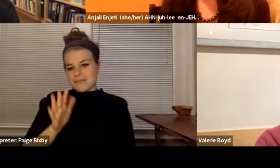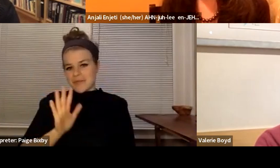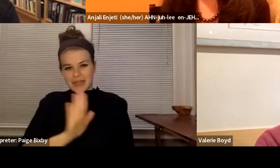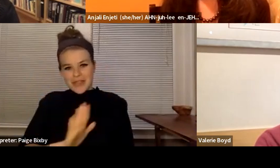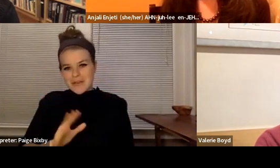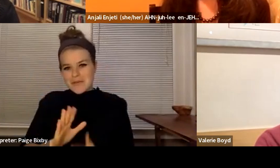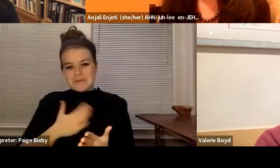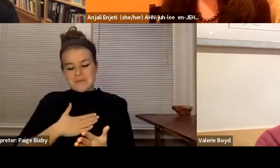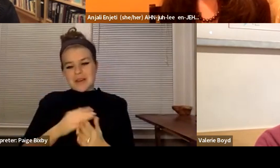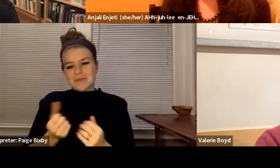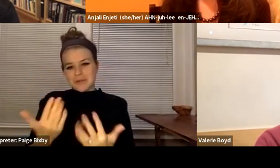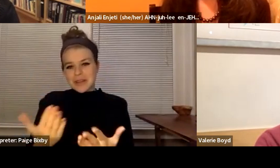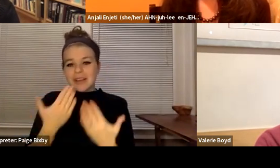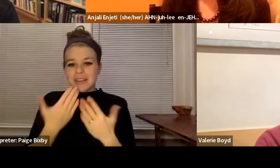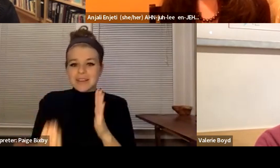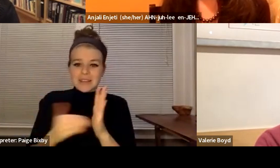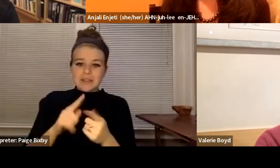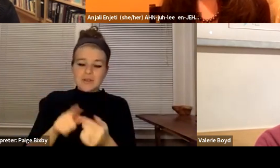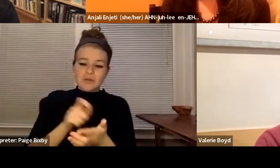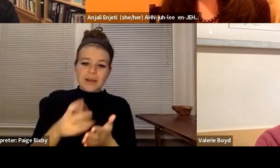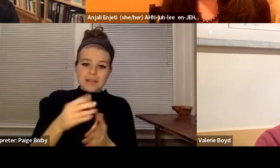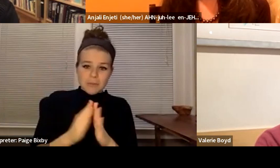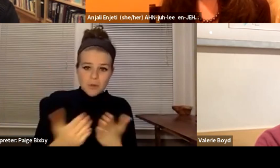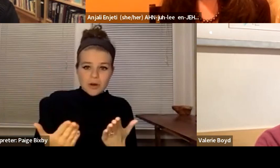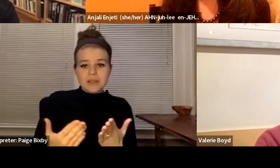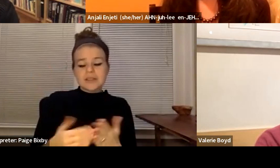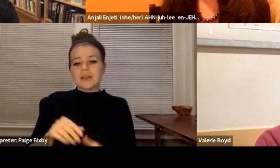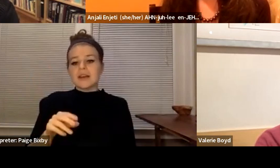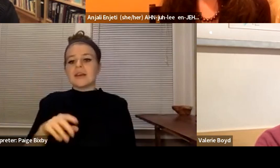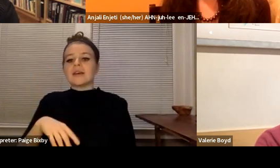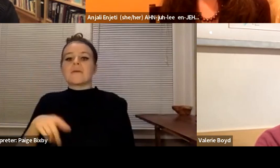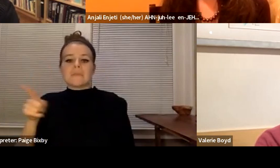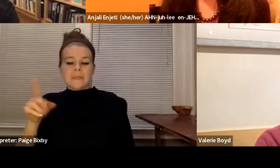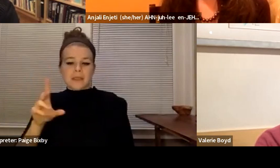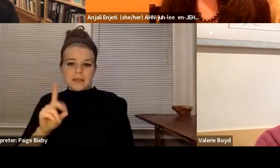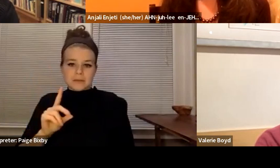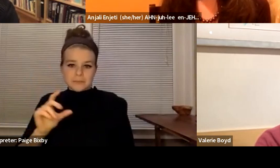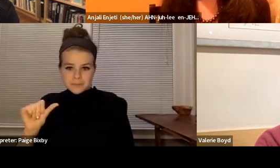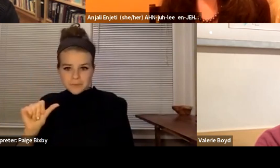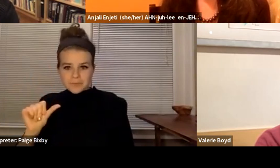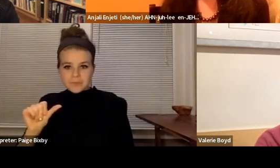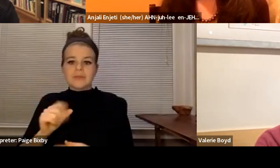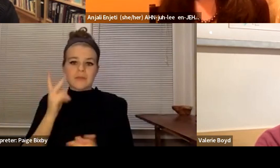And our thanks, of course, to Writers and Books and the underwriter of this panel, the